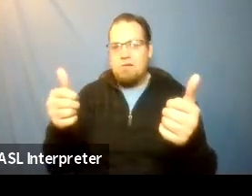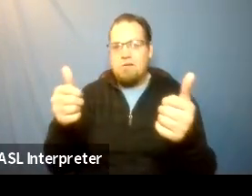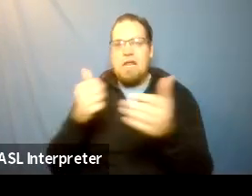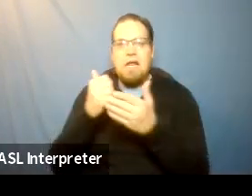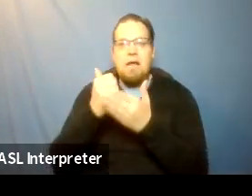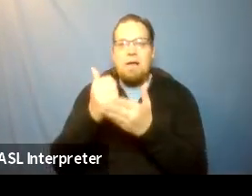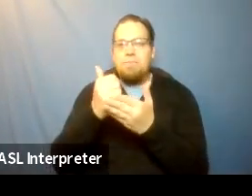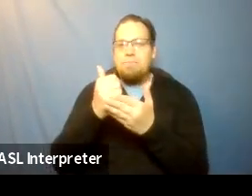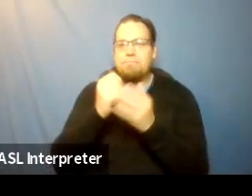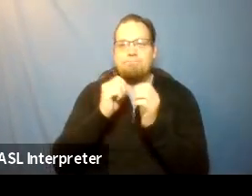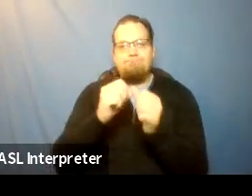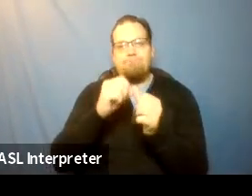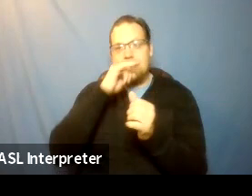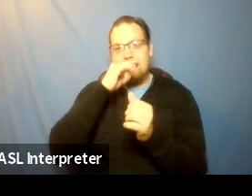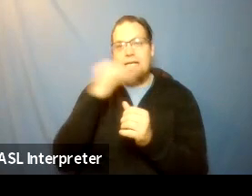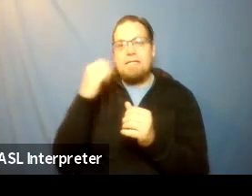keep kids and staff safe.